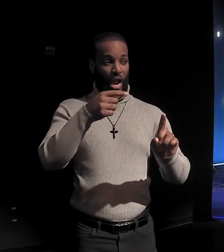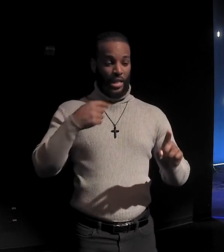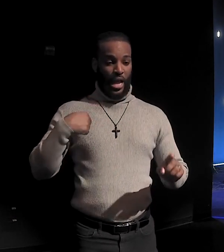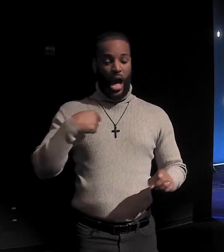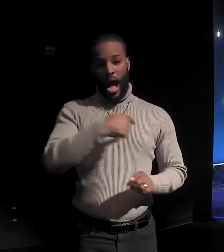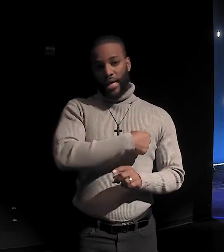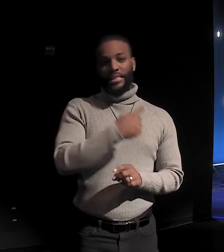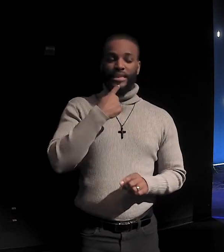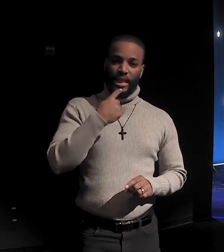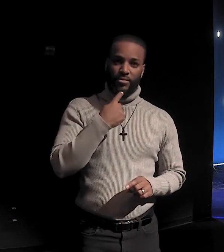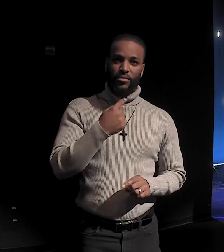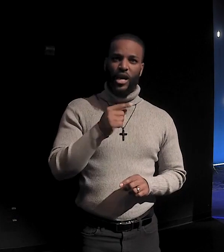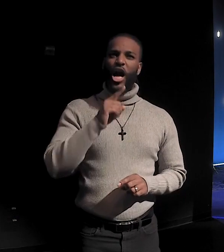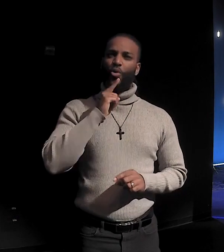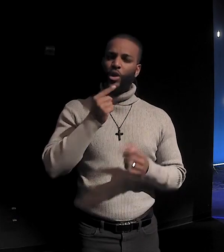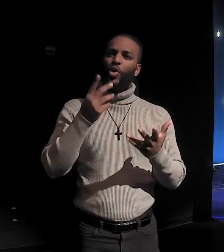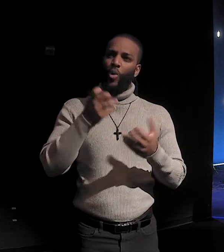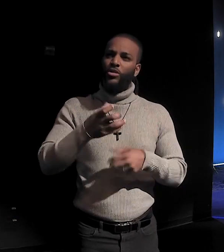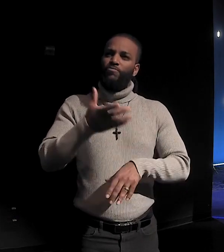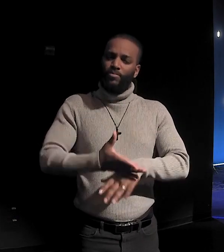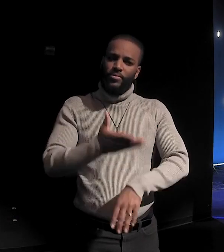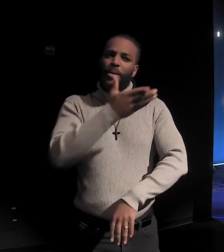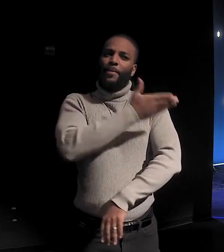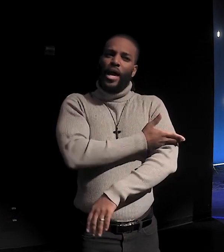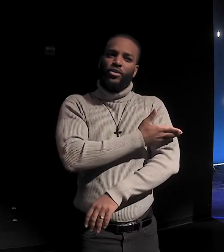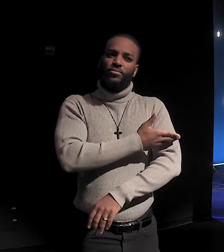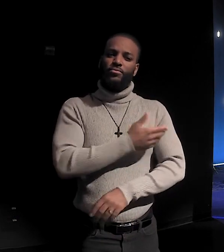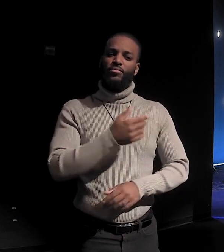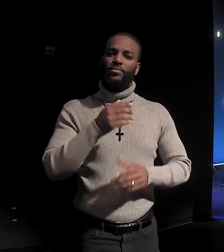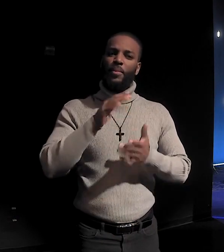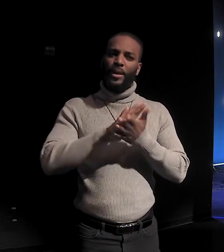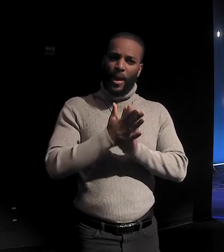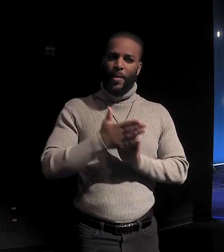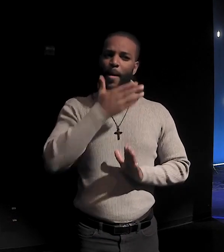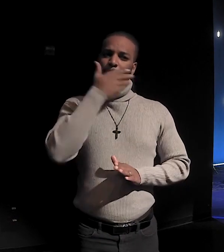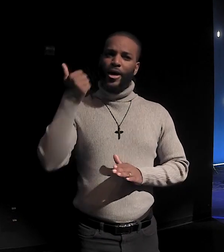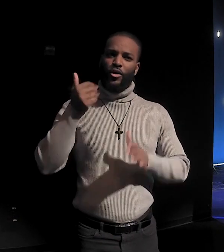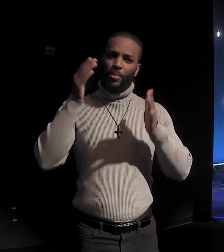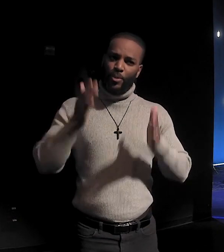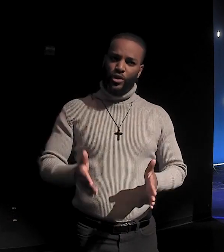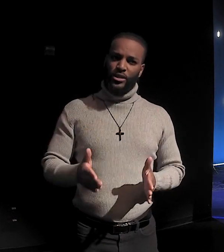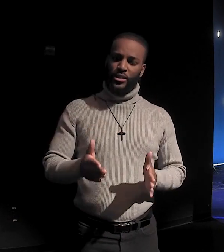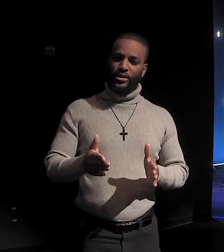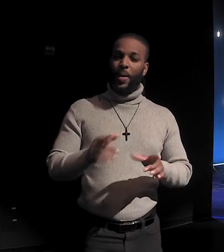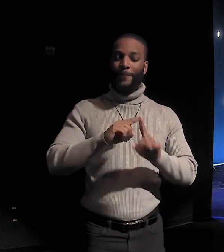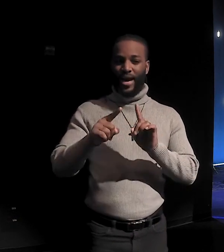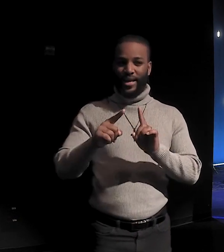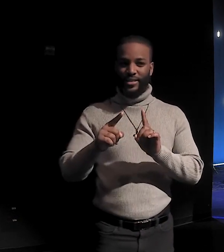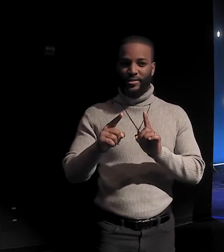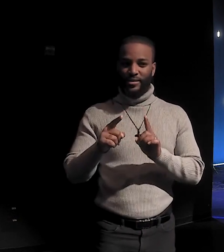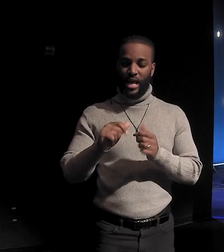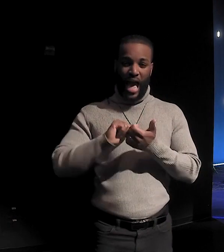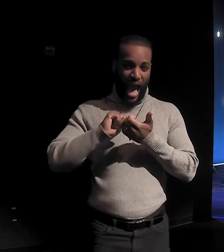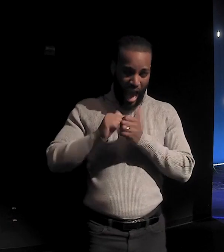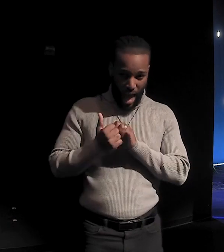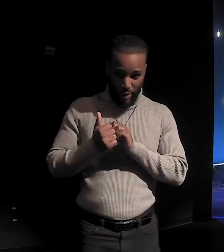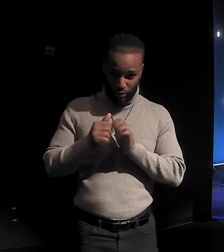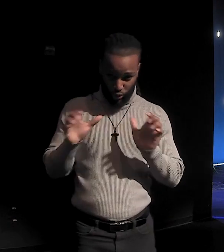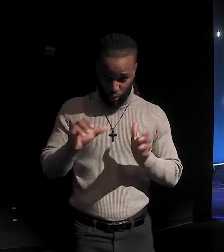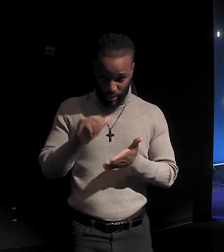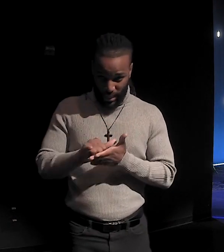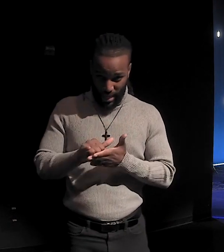saying, I really want to be better. I really want to be a better person. I want to, but the means to be